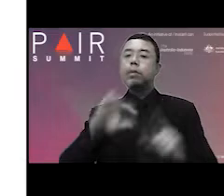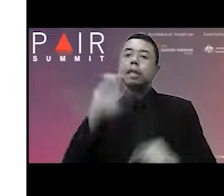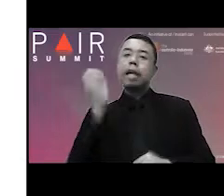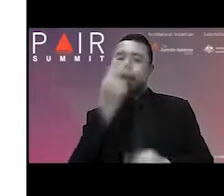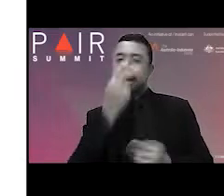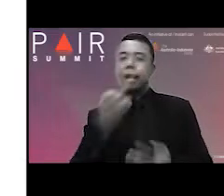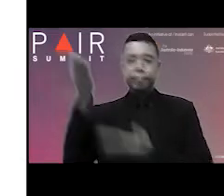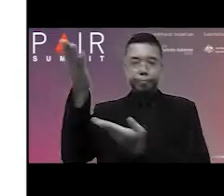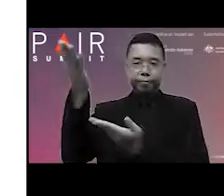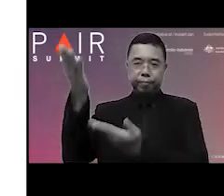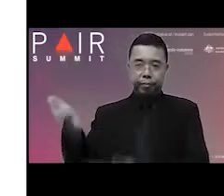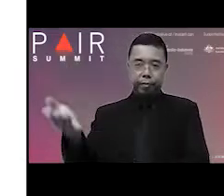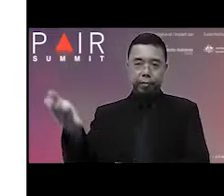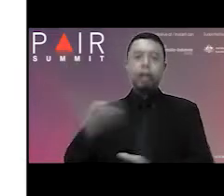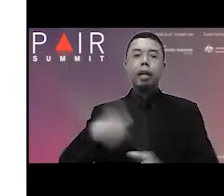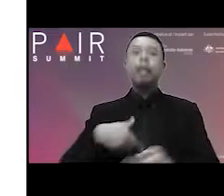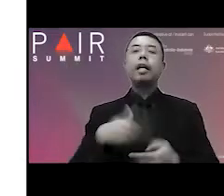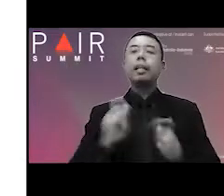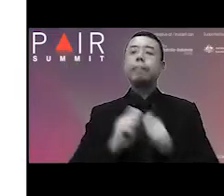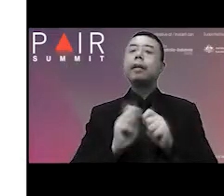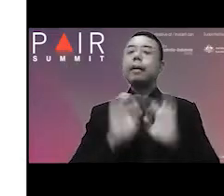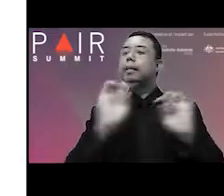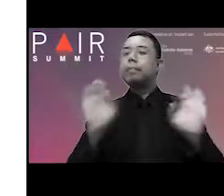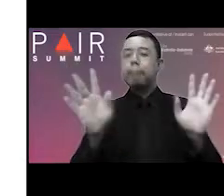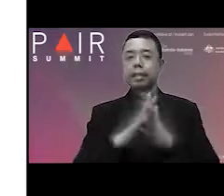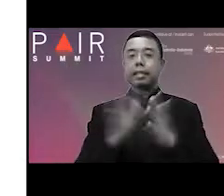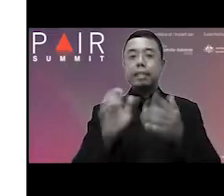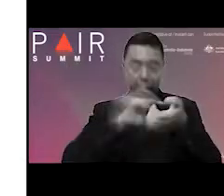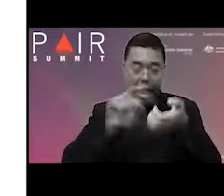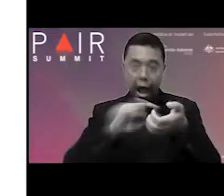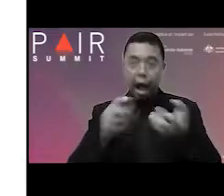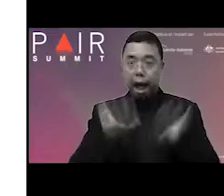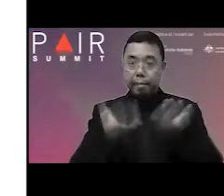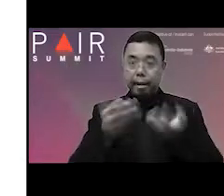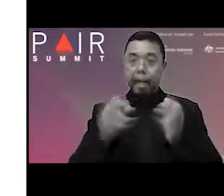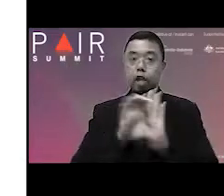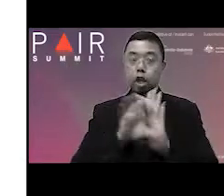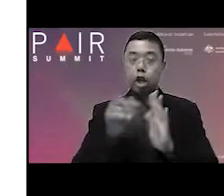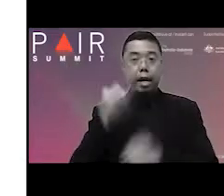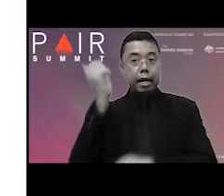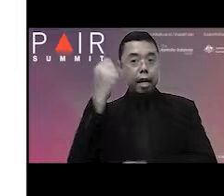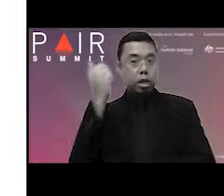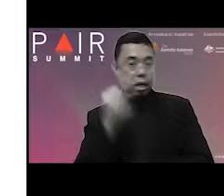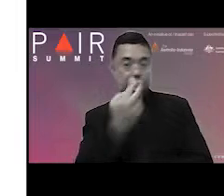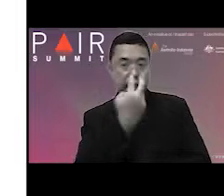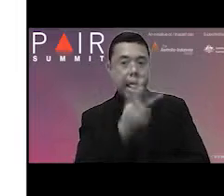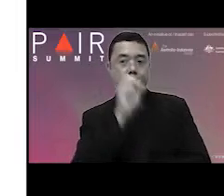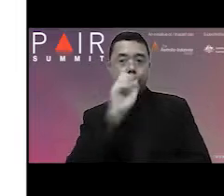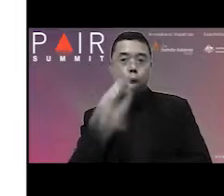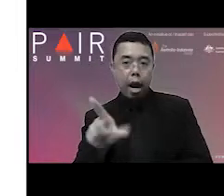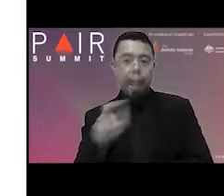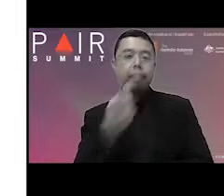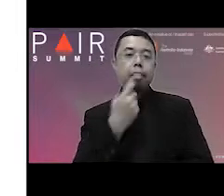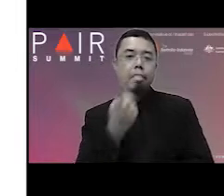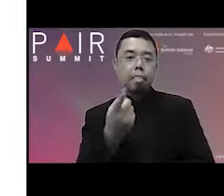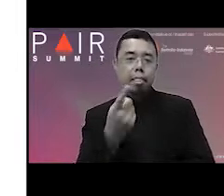explored. For example, from the national level, we can see new all records and matters online, and also some local or